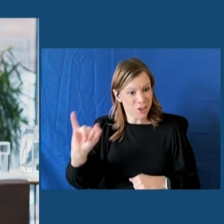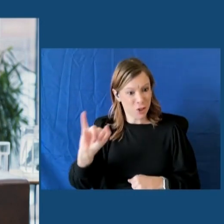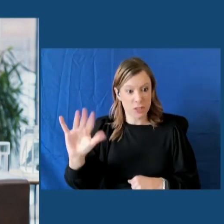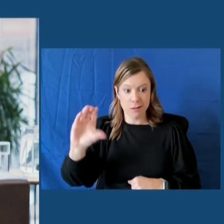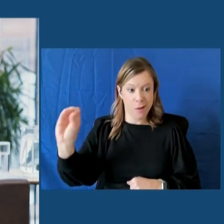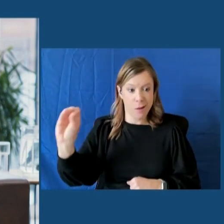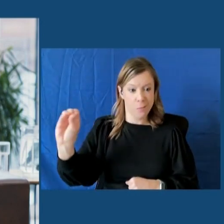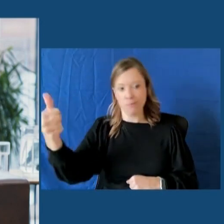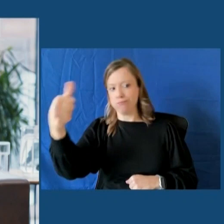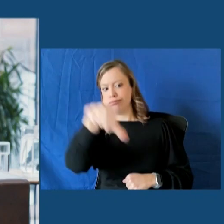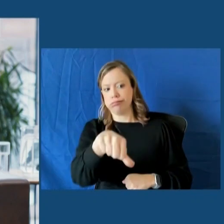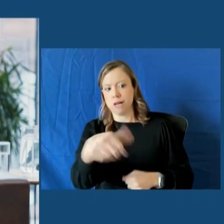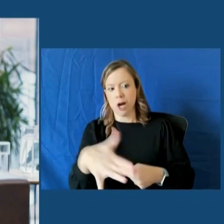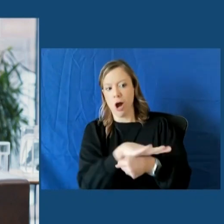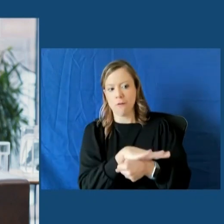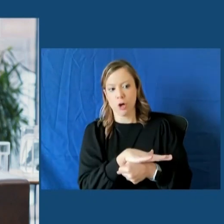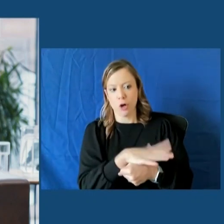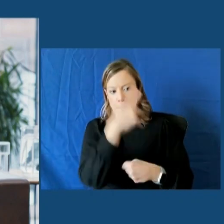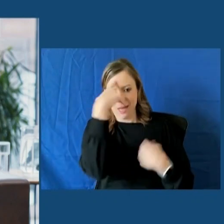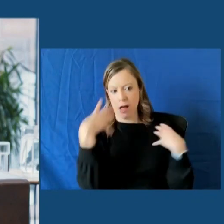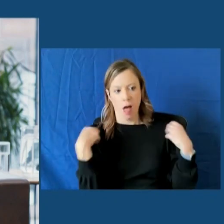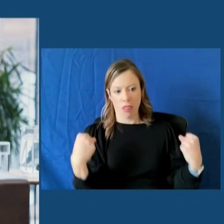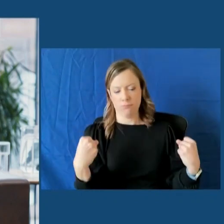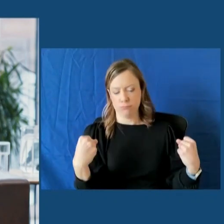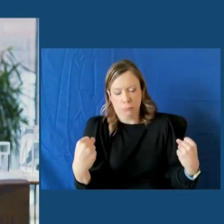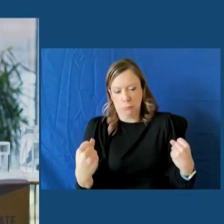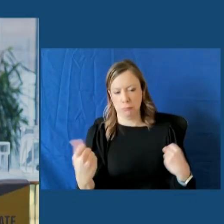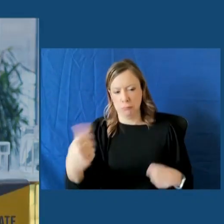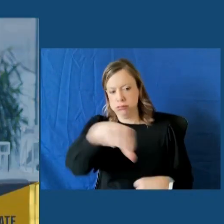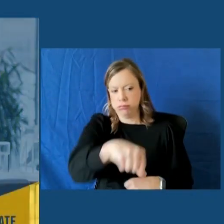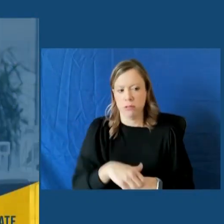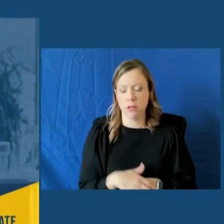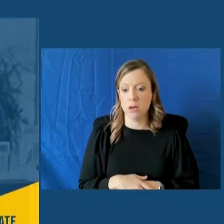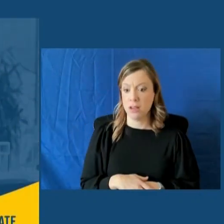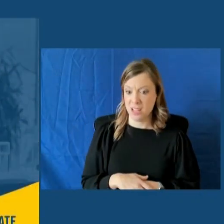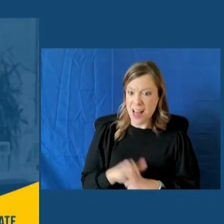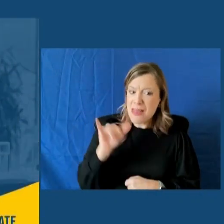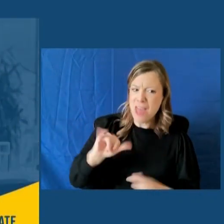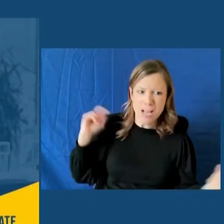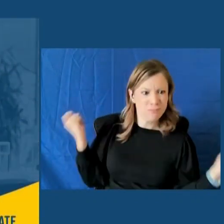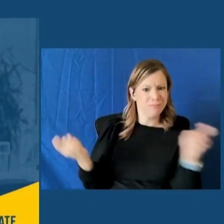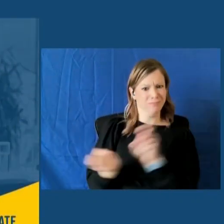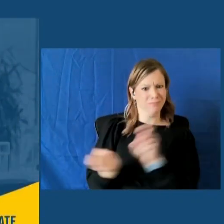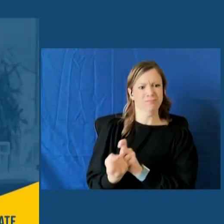health support. That changes now.